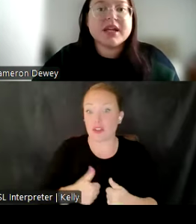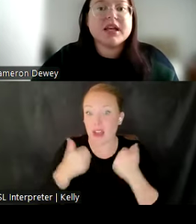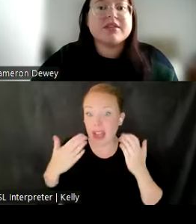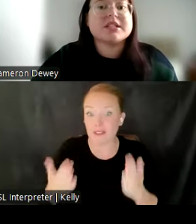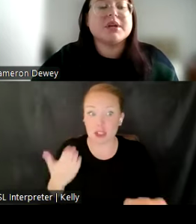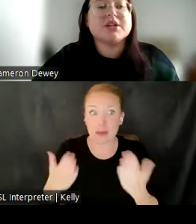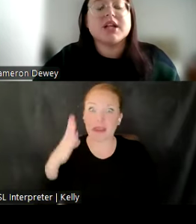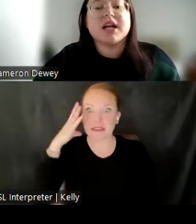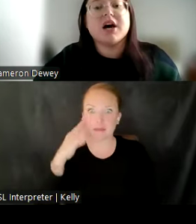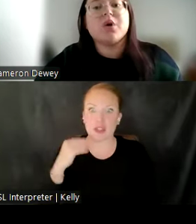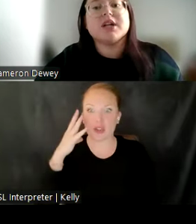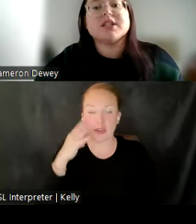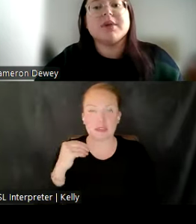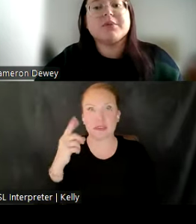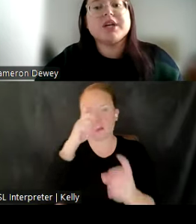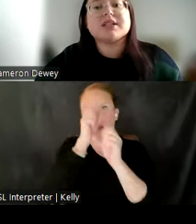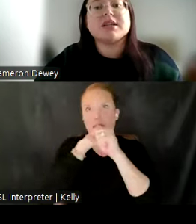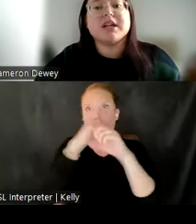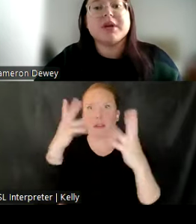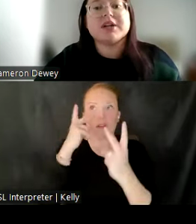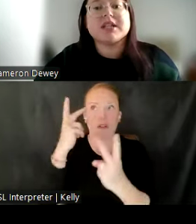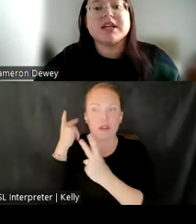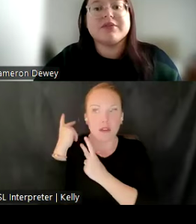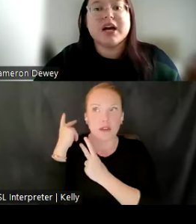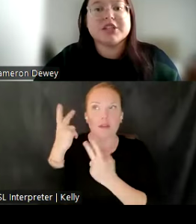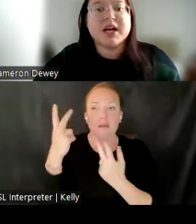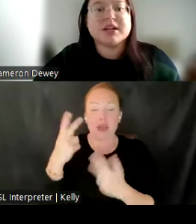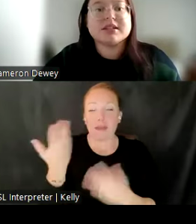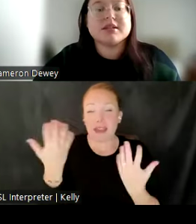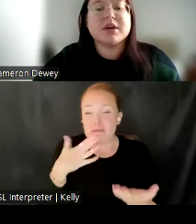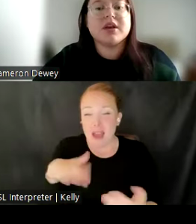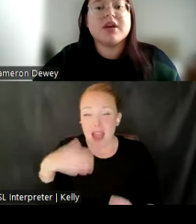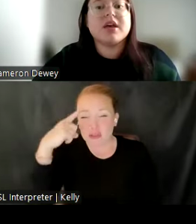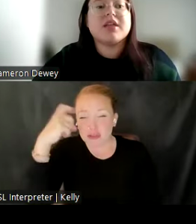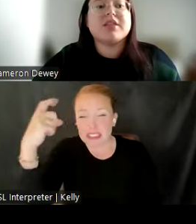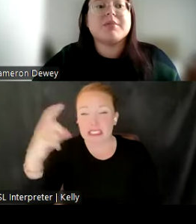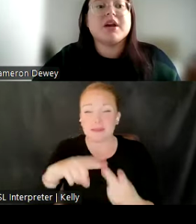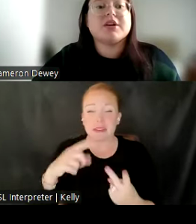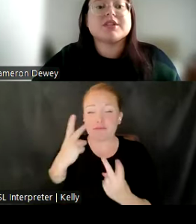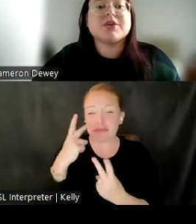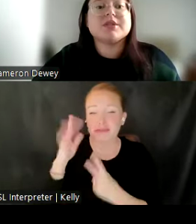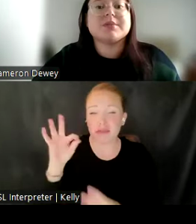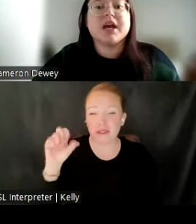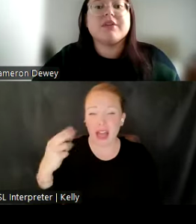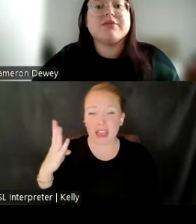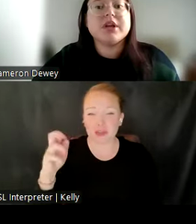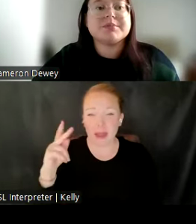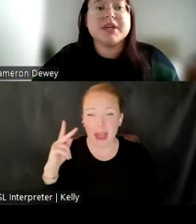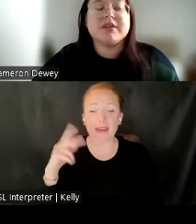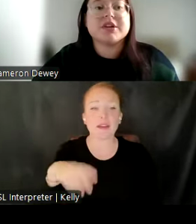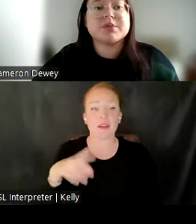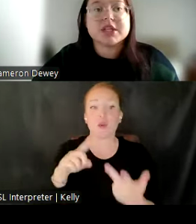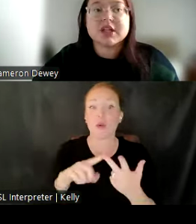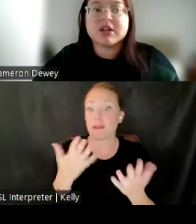the event, and this may look like unwanted memories, nightmares, and flashbacks. They may also display